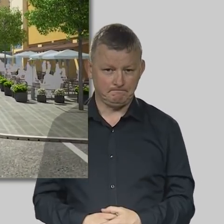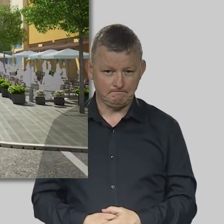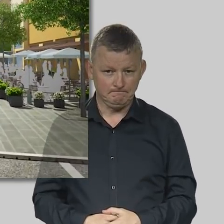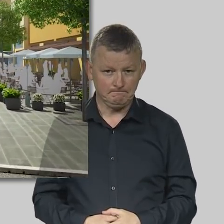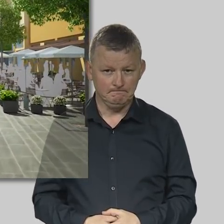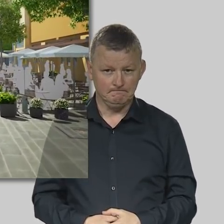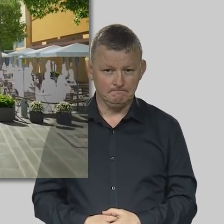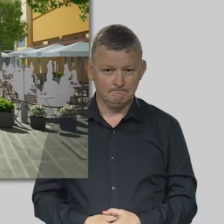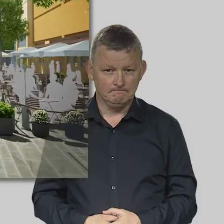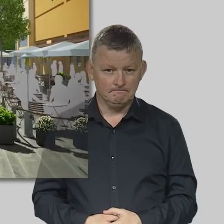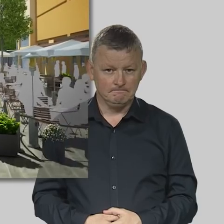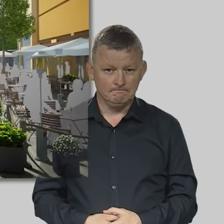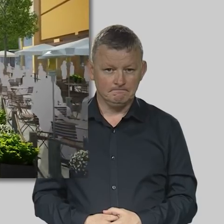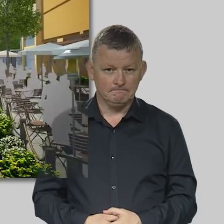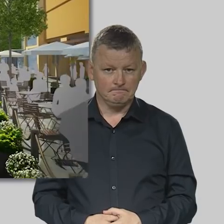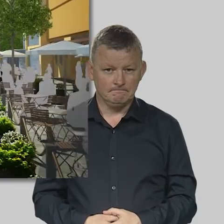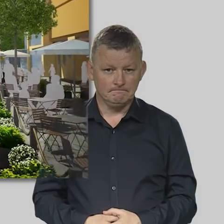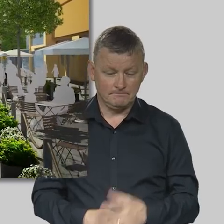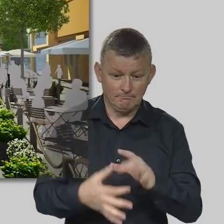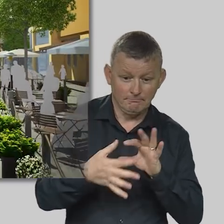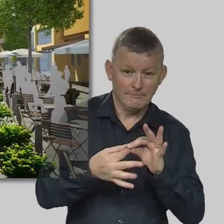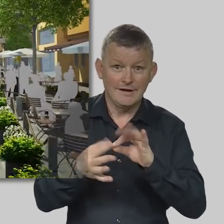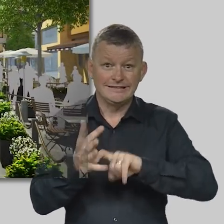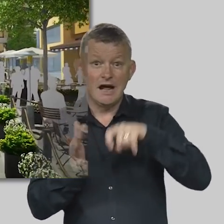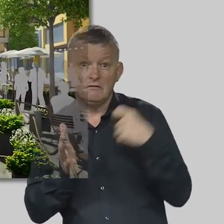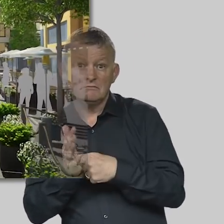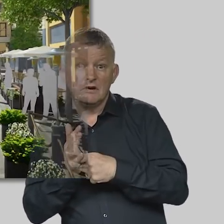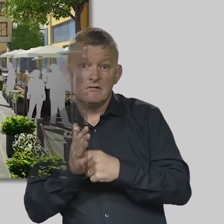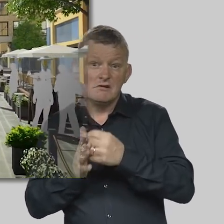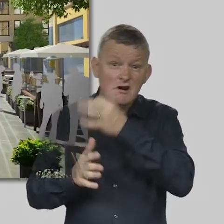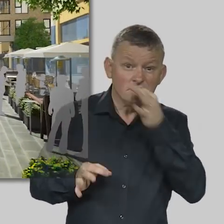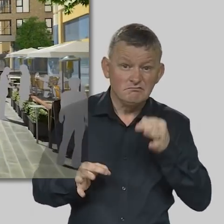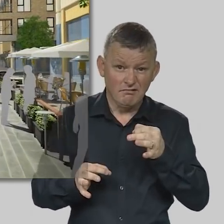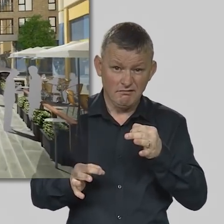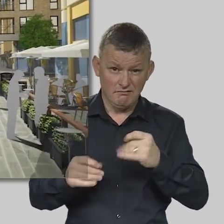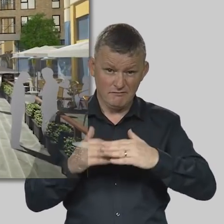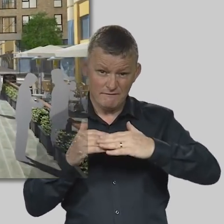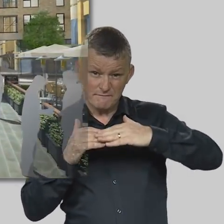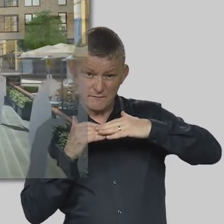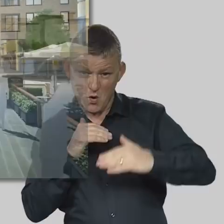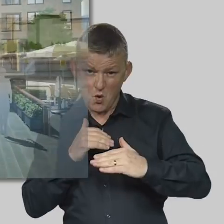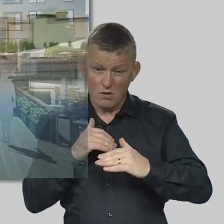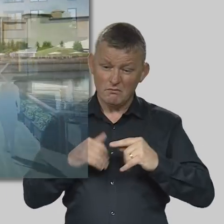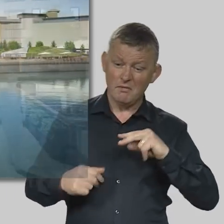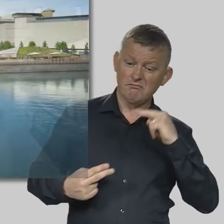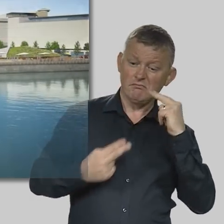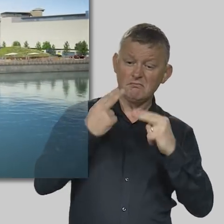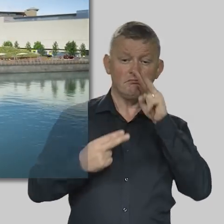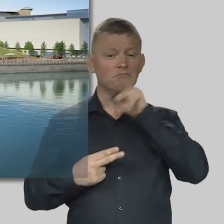Here it connects with Slessor Gardens and shows the ambition for ground floor active use and alfresco dining facing onto the